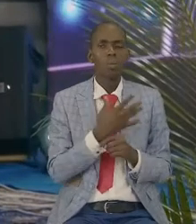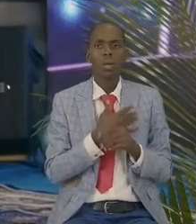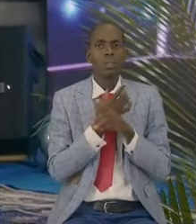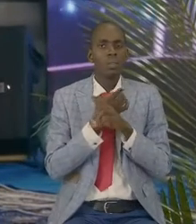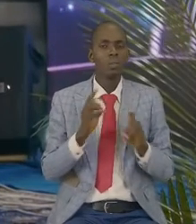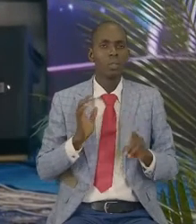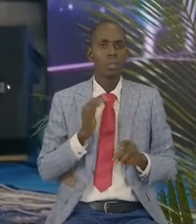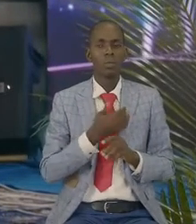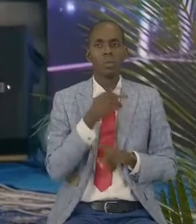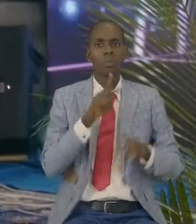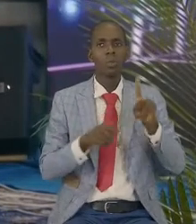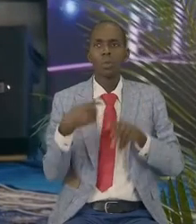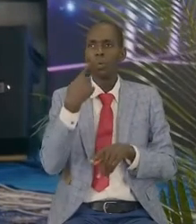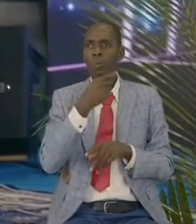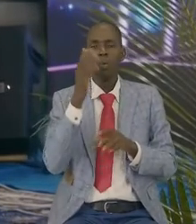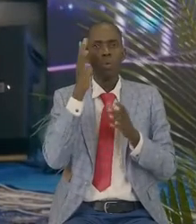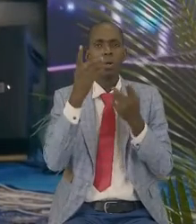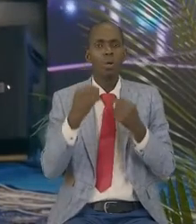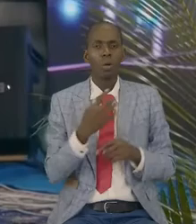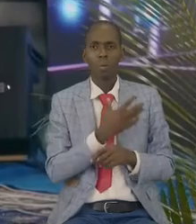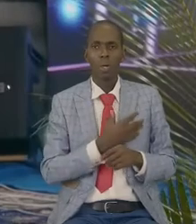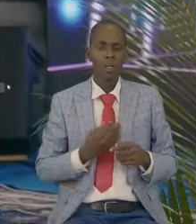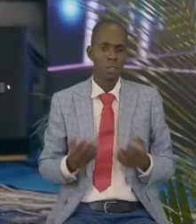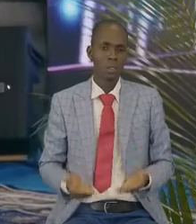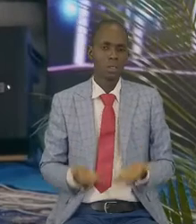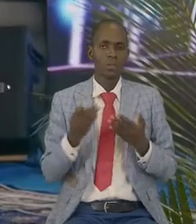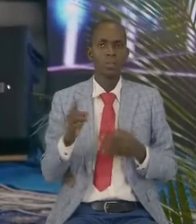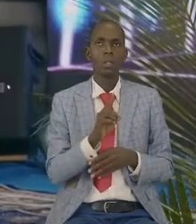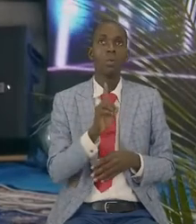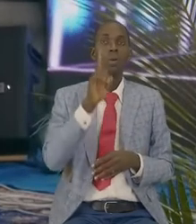our people? Who will come and lift them up